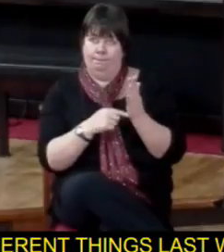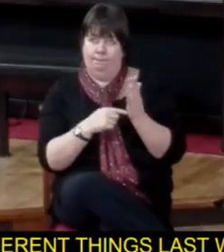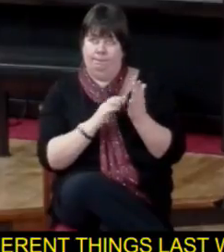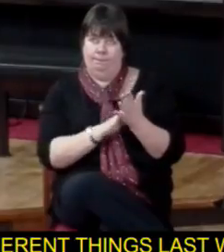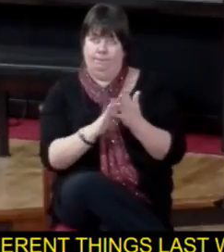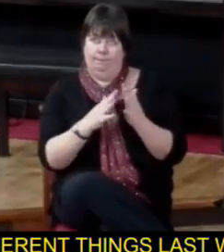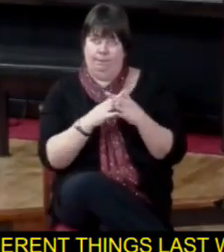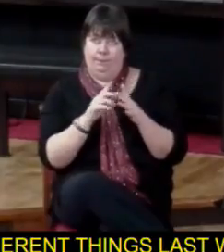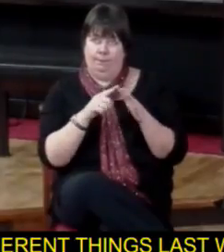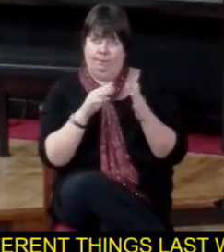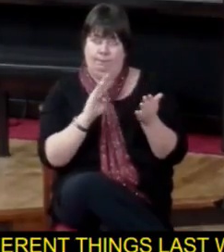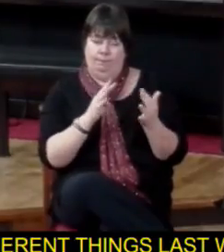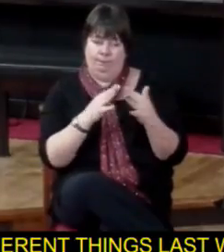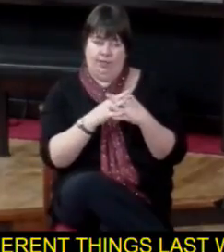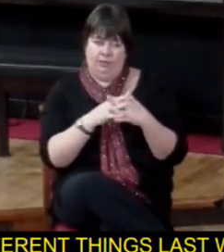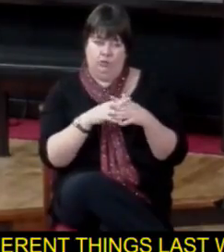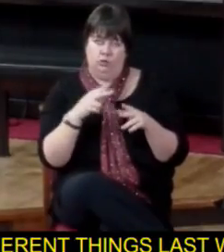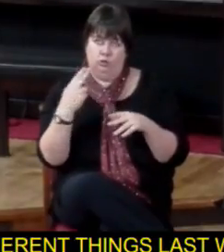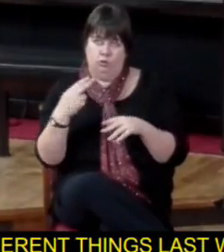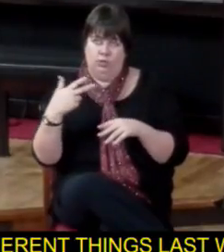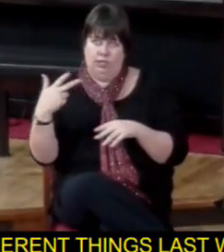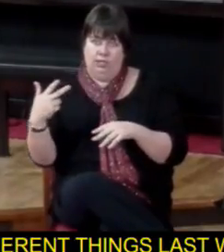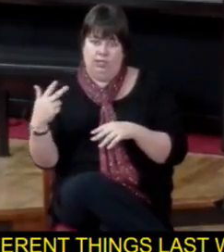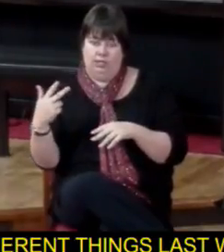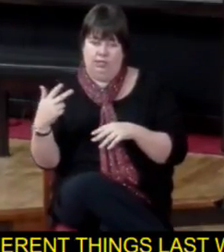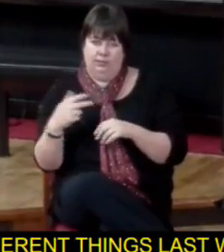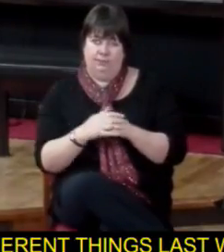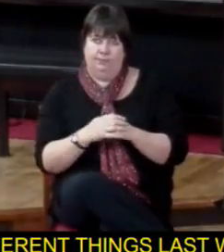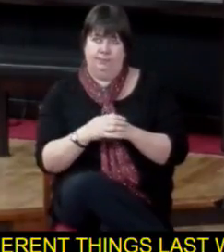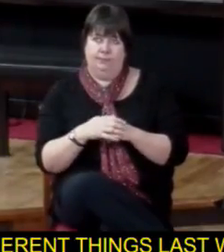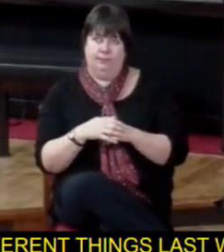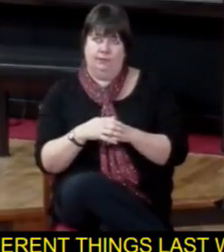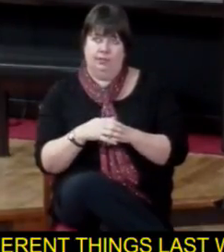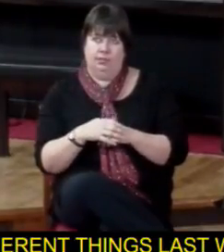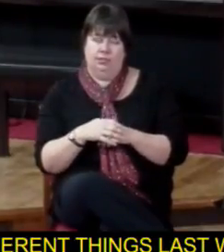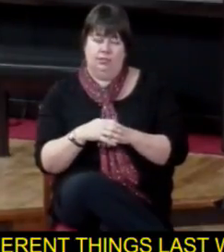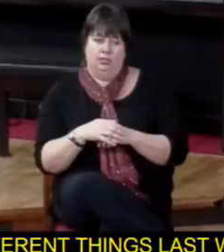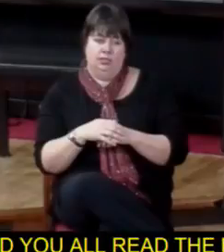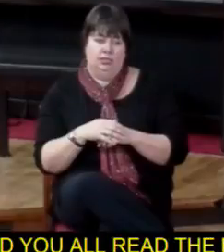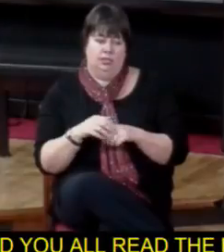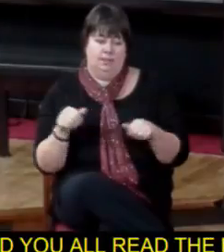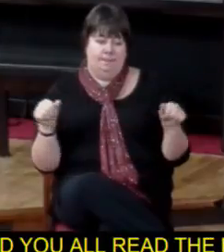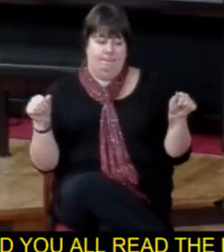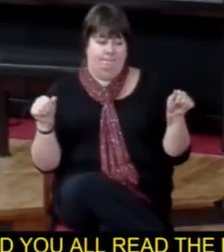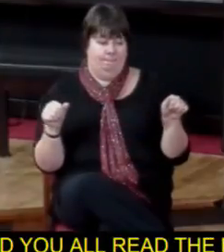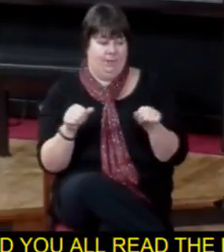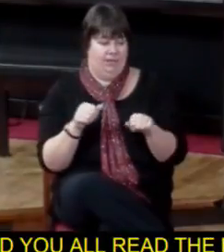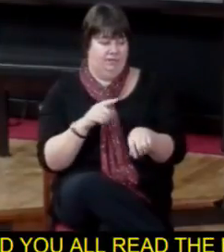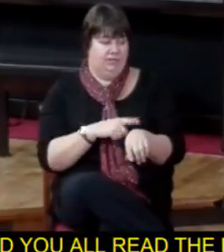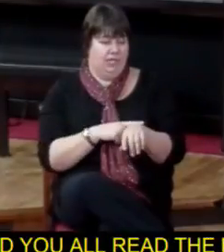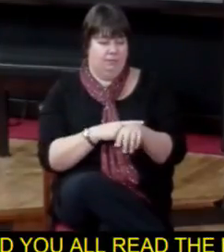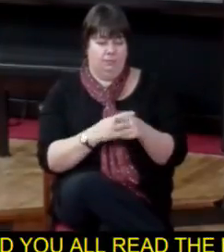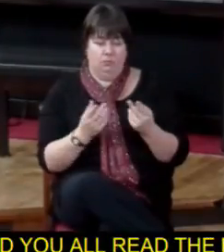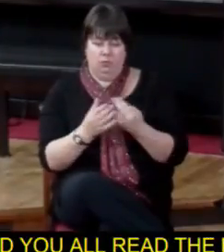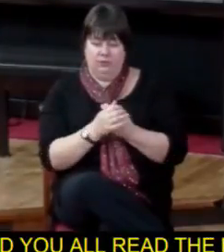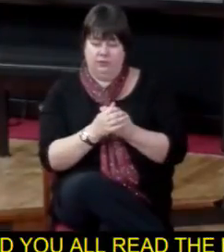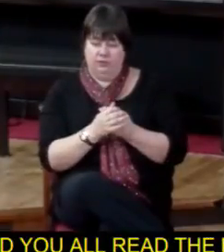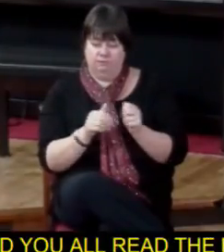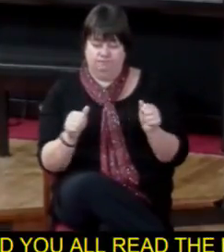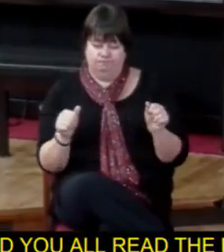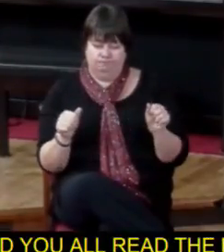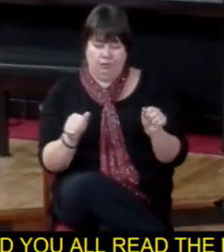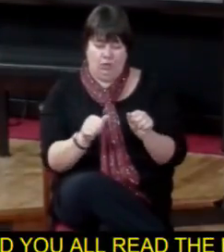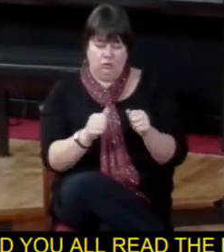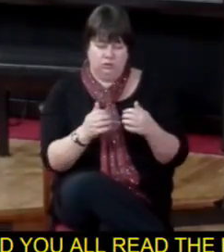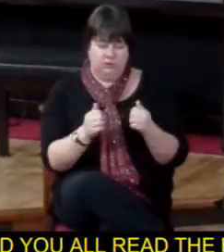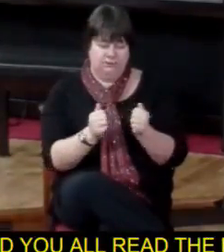we have is Jesus spending some time very briefly with his closest friends just